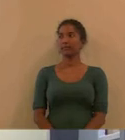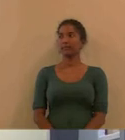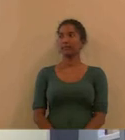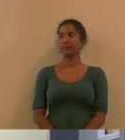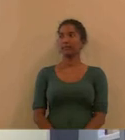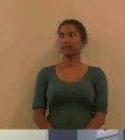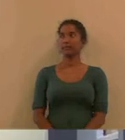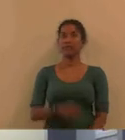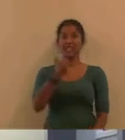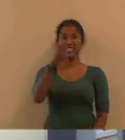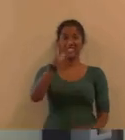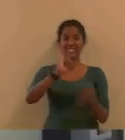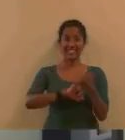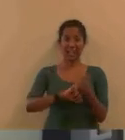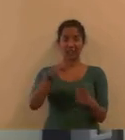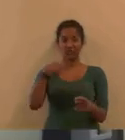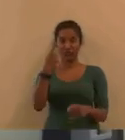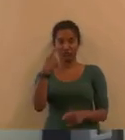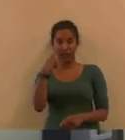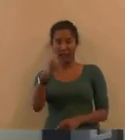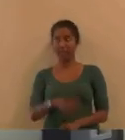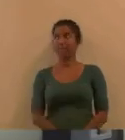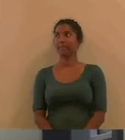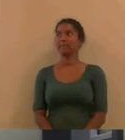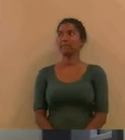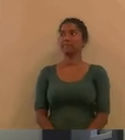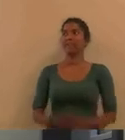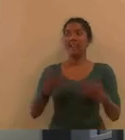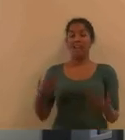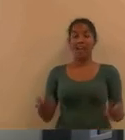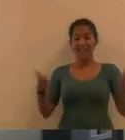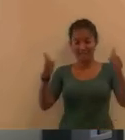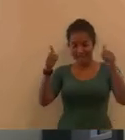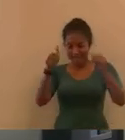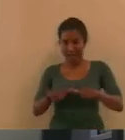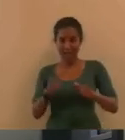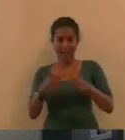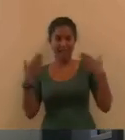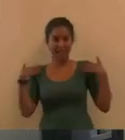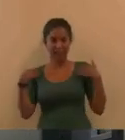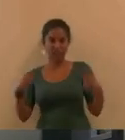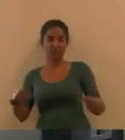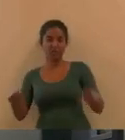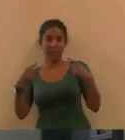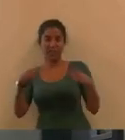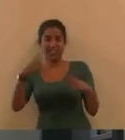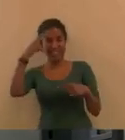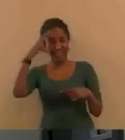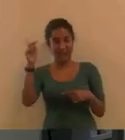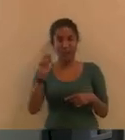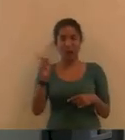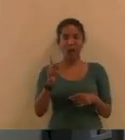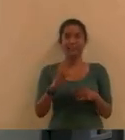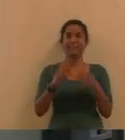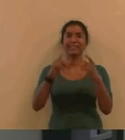for the 60 seconds. Okay, we're on to our final physical based challenge. This one is called the speed bounce. I'm